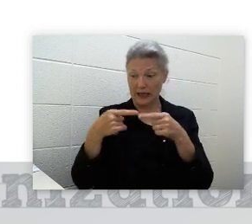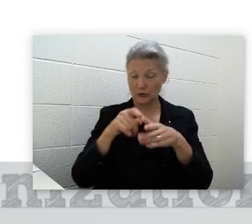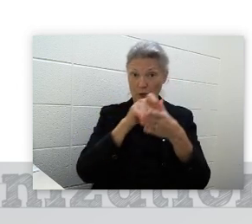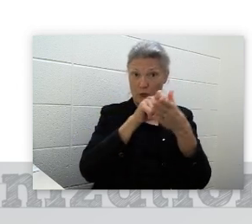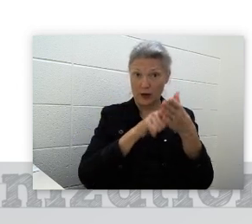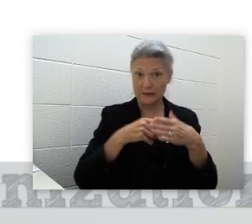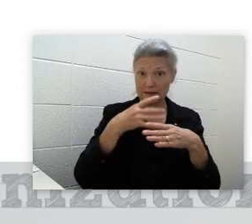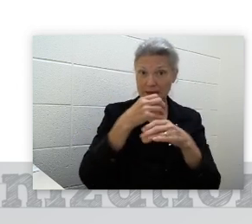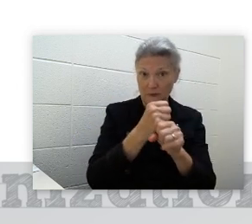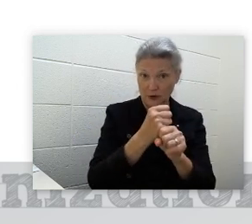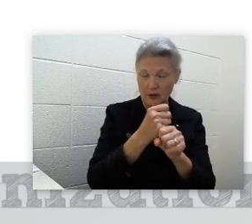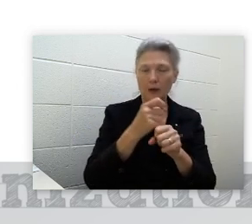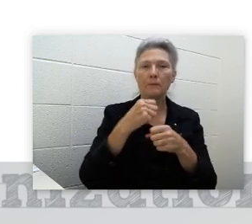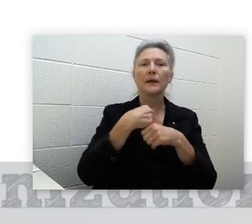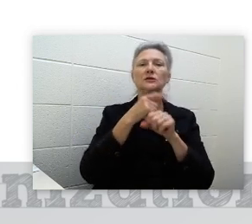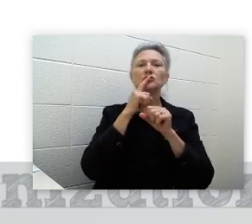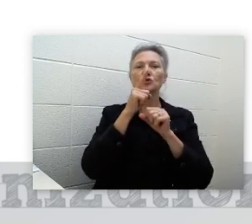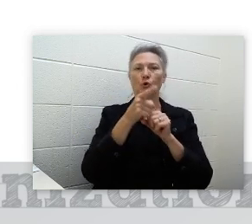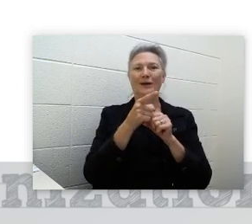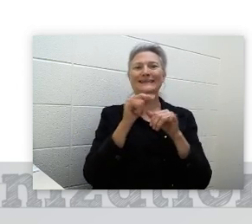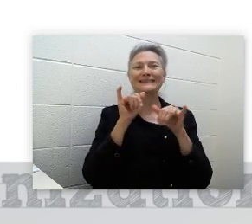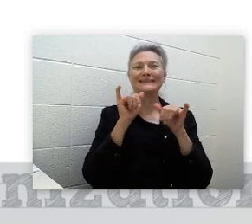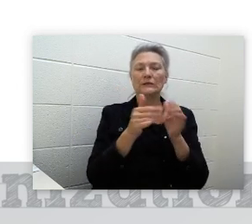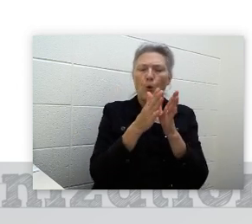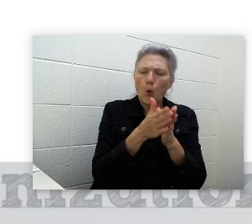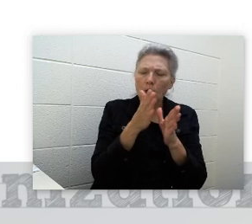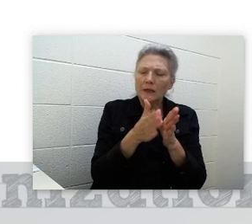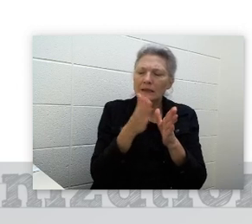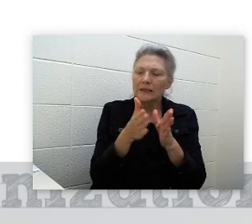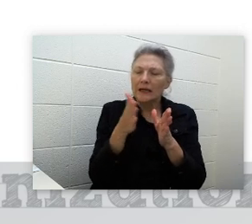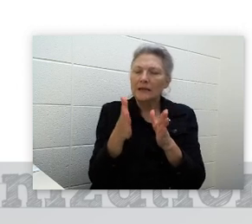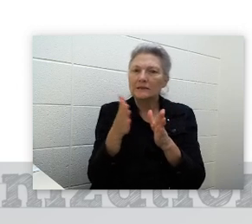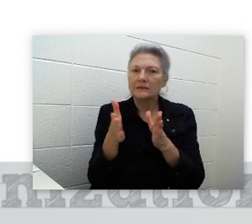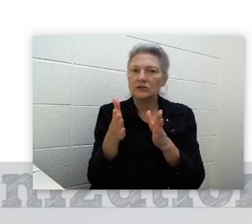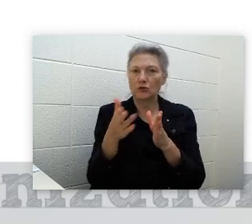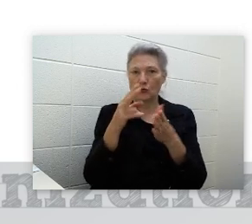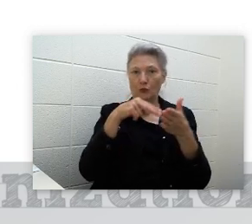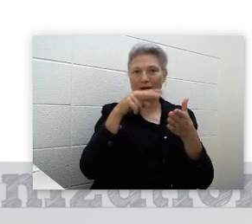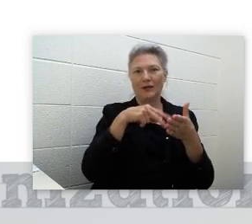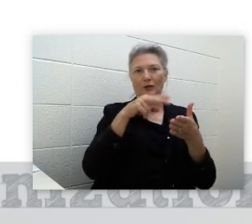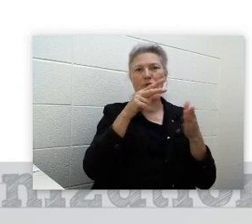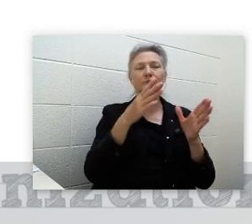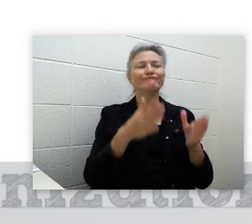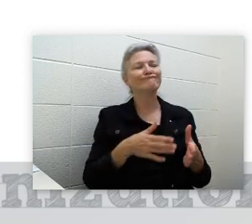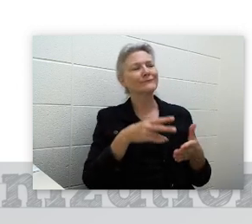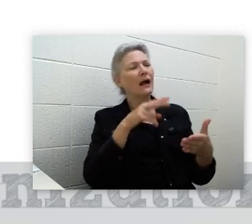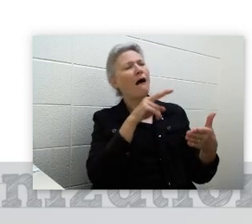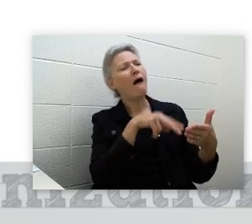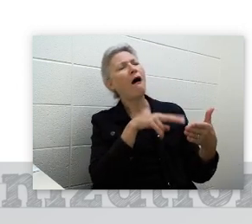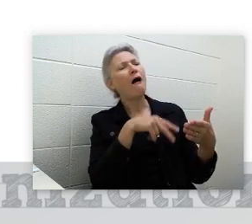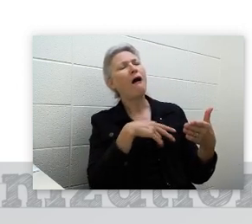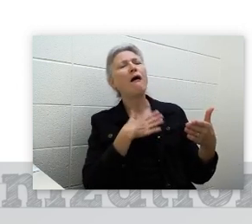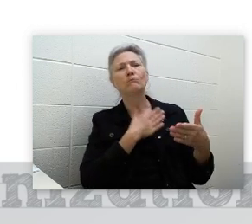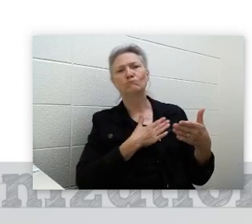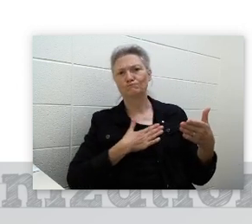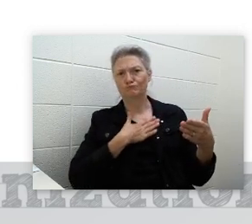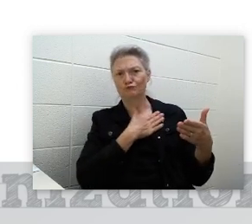our summary, we need to make sure that it stays organized so that our readers have an easy time following